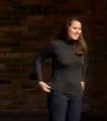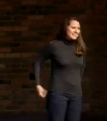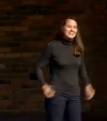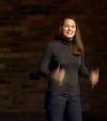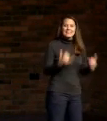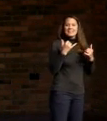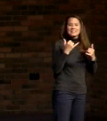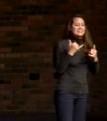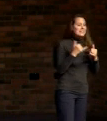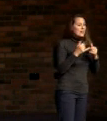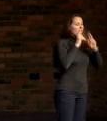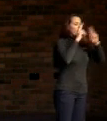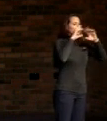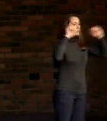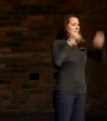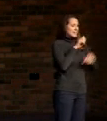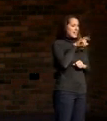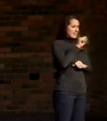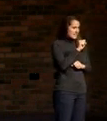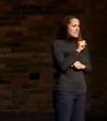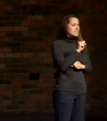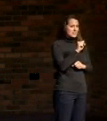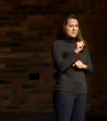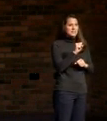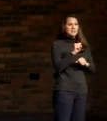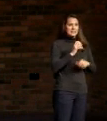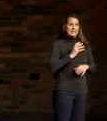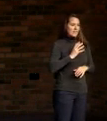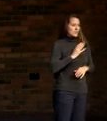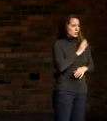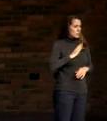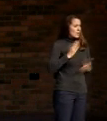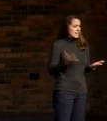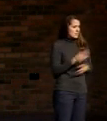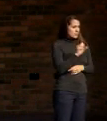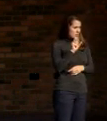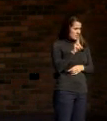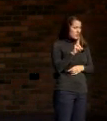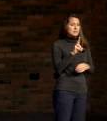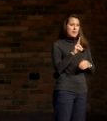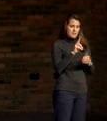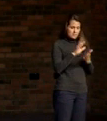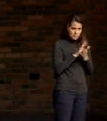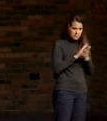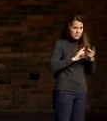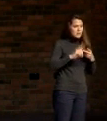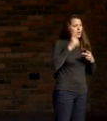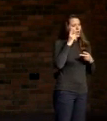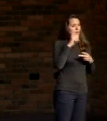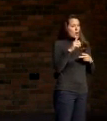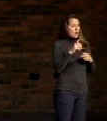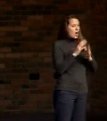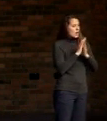the president of the university, the official board of Spring Arbor University, to our praise